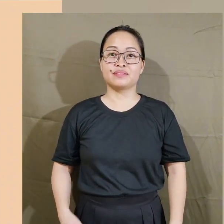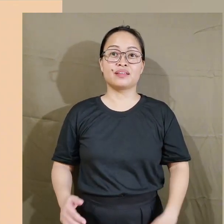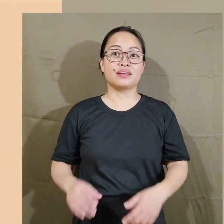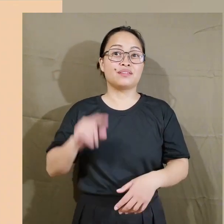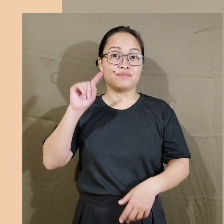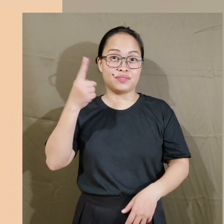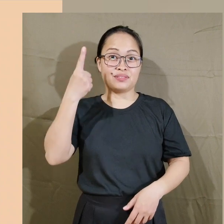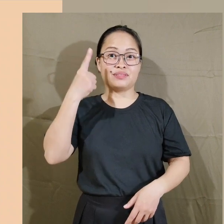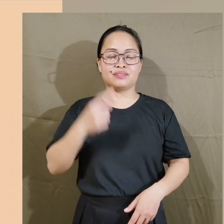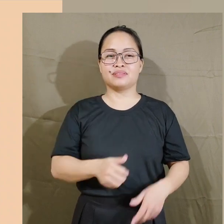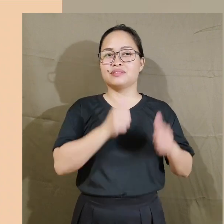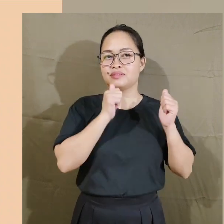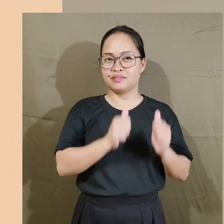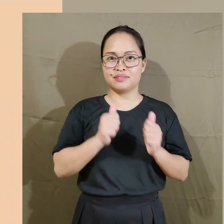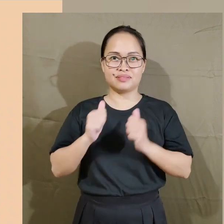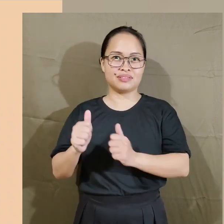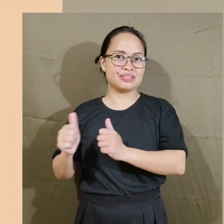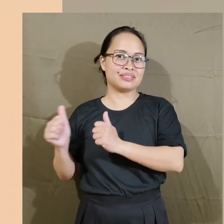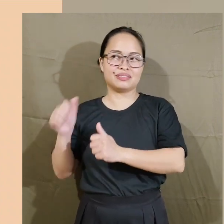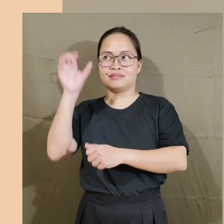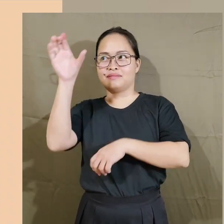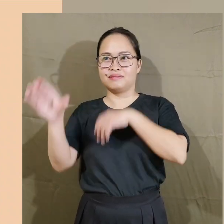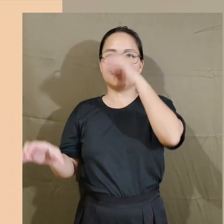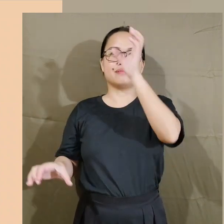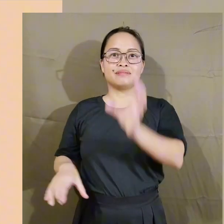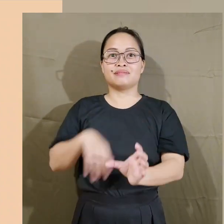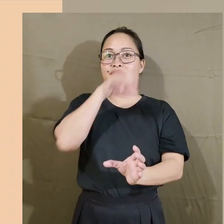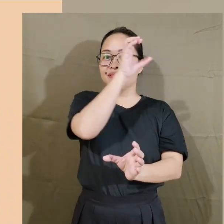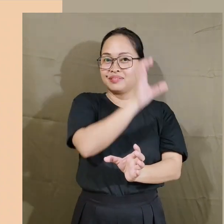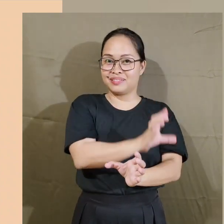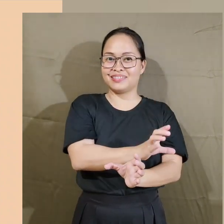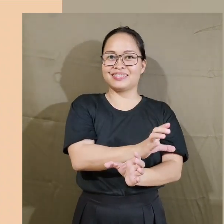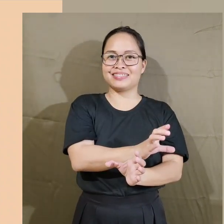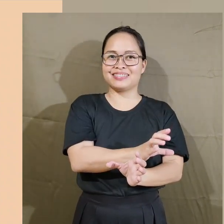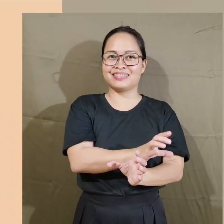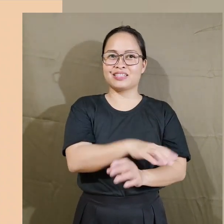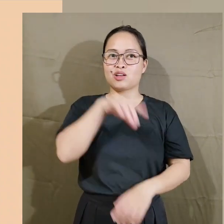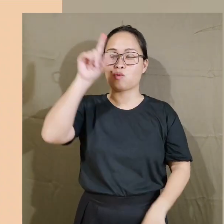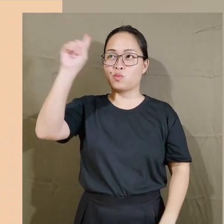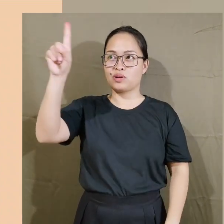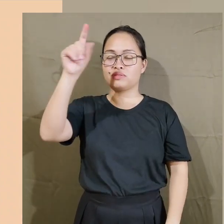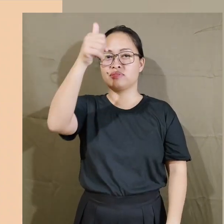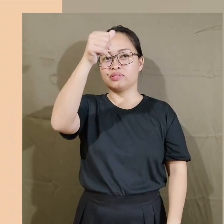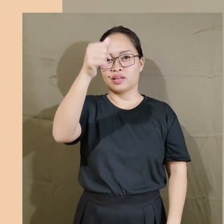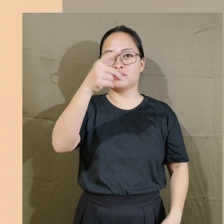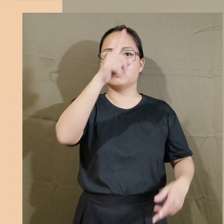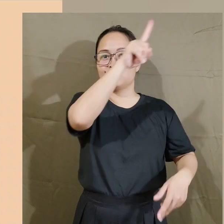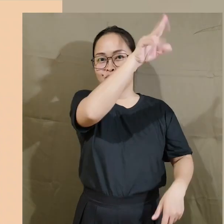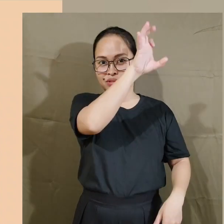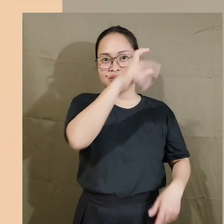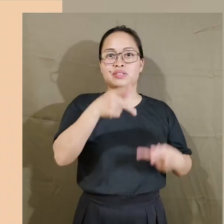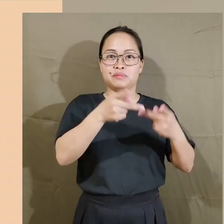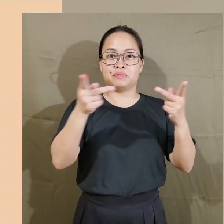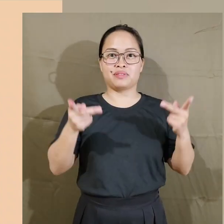Now following the steps, let's align the digits to the respective